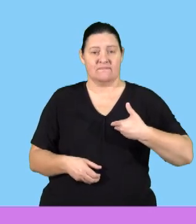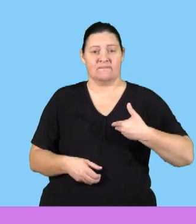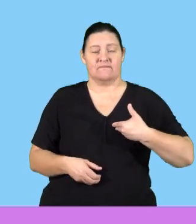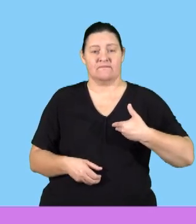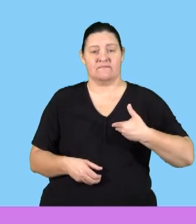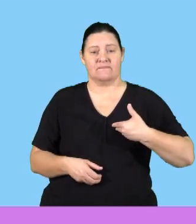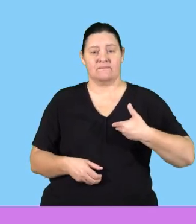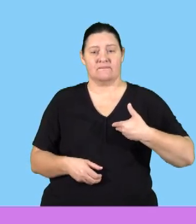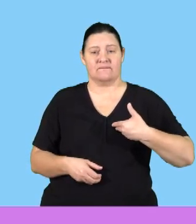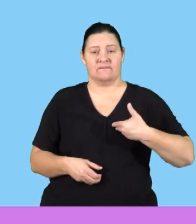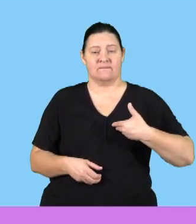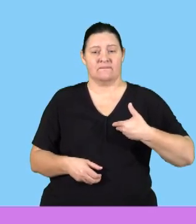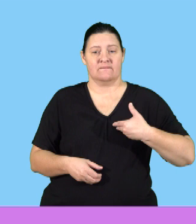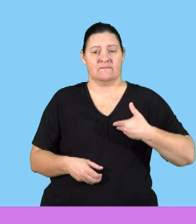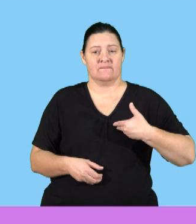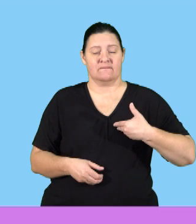by